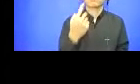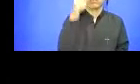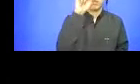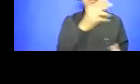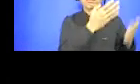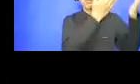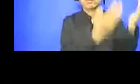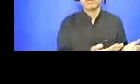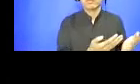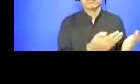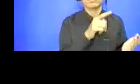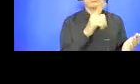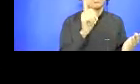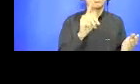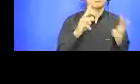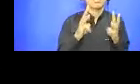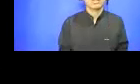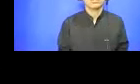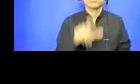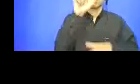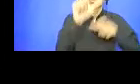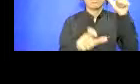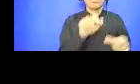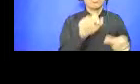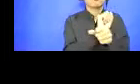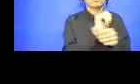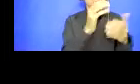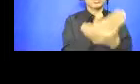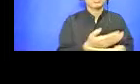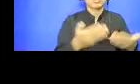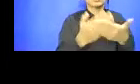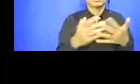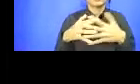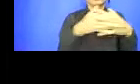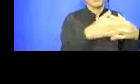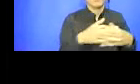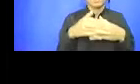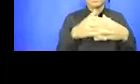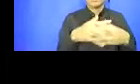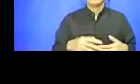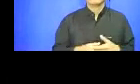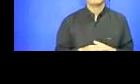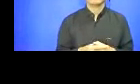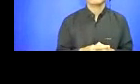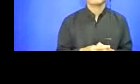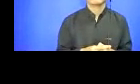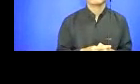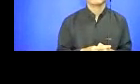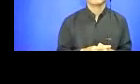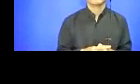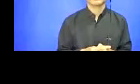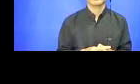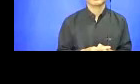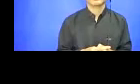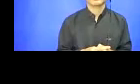It says National Association of Social Workers. I was the chair of the task force that wrote this Code